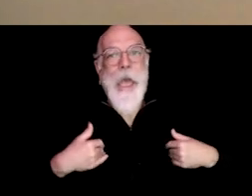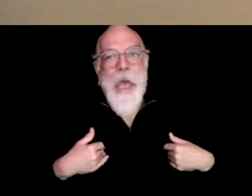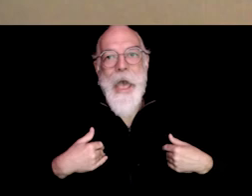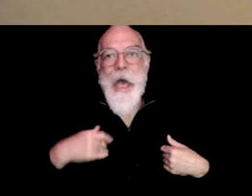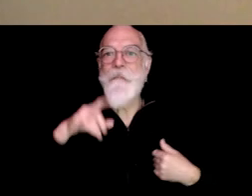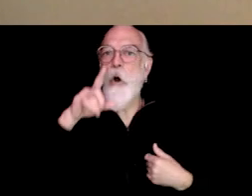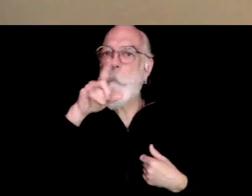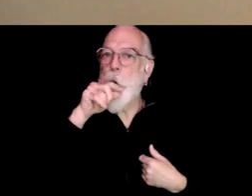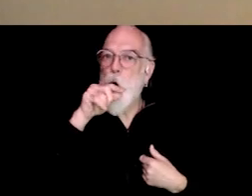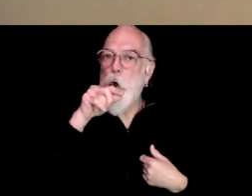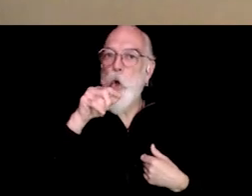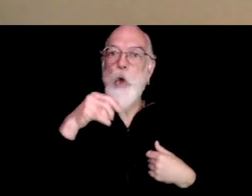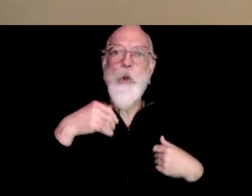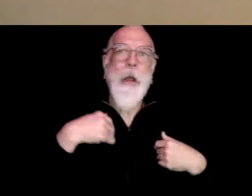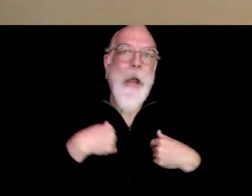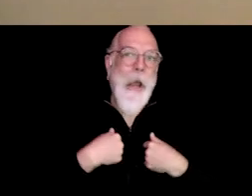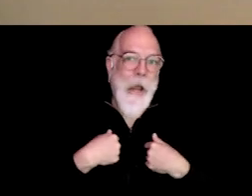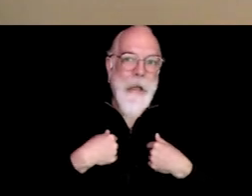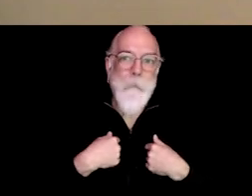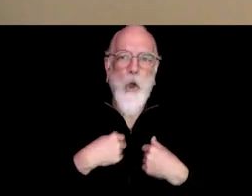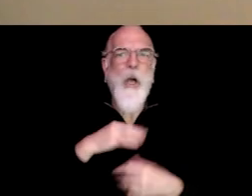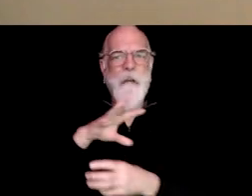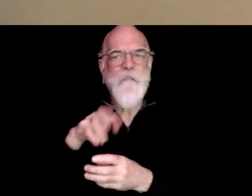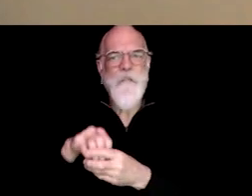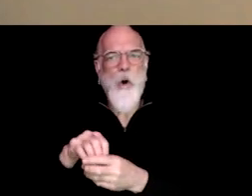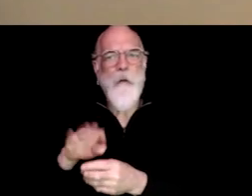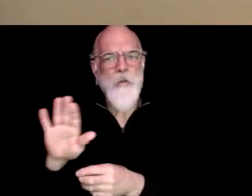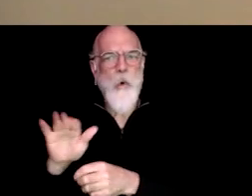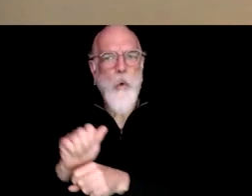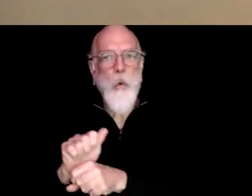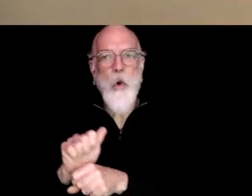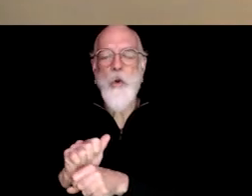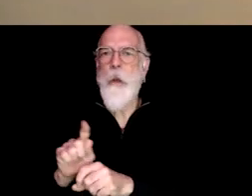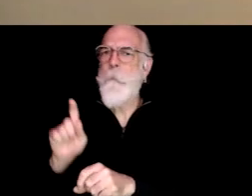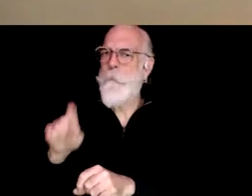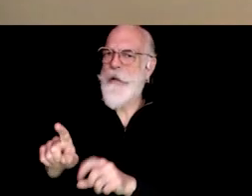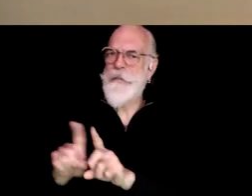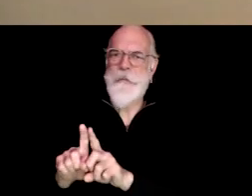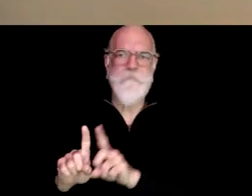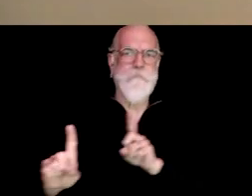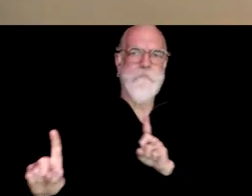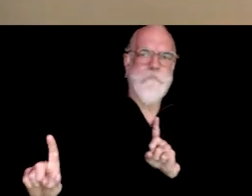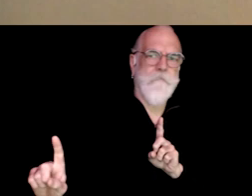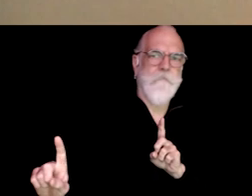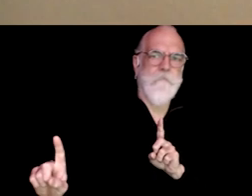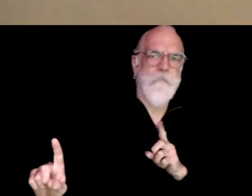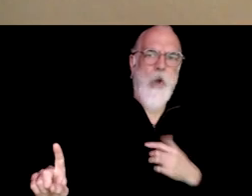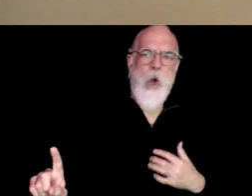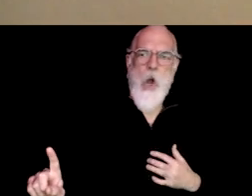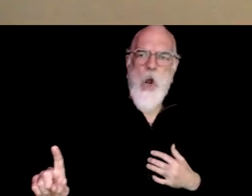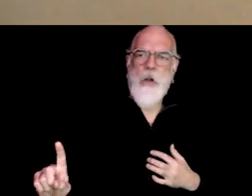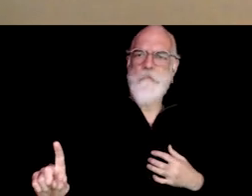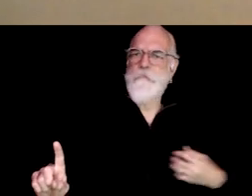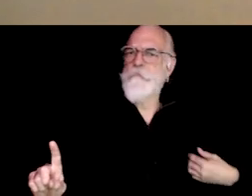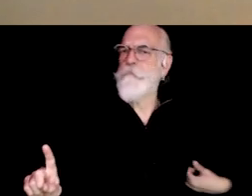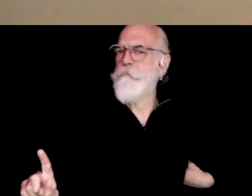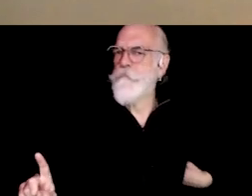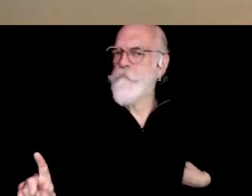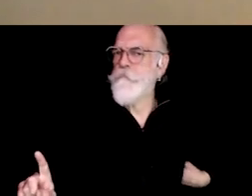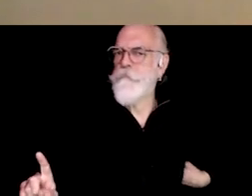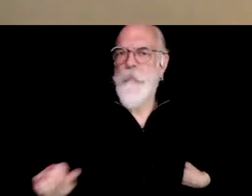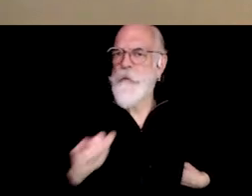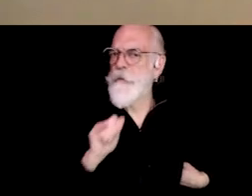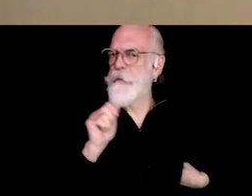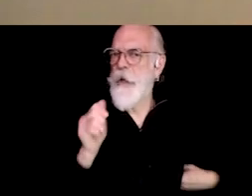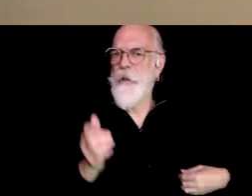an animal that was part of your work, you would have to keep your distance from your heart, the distance